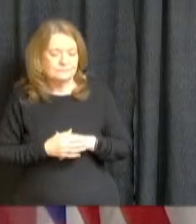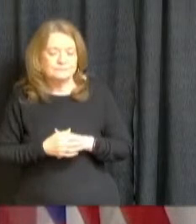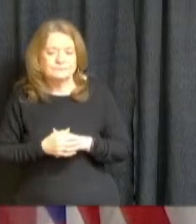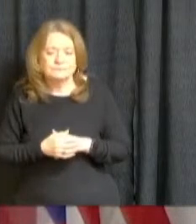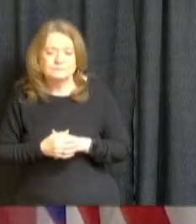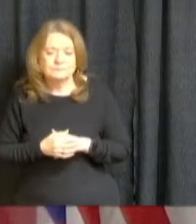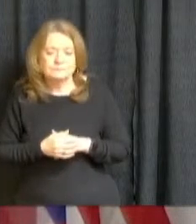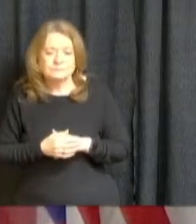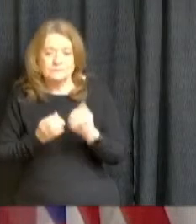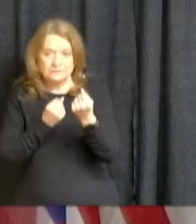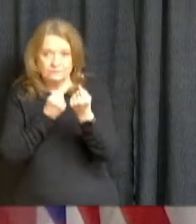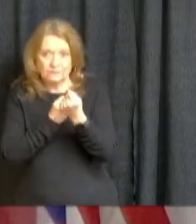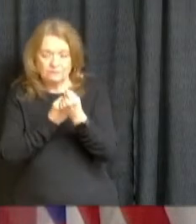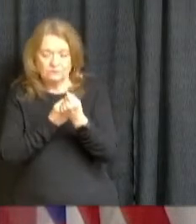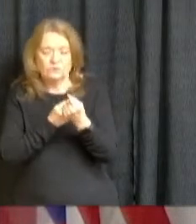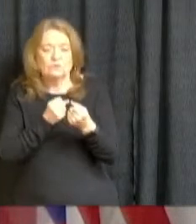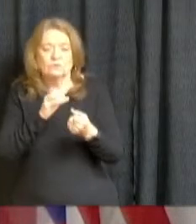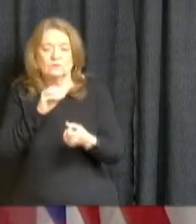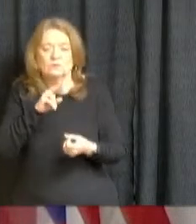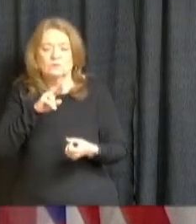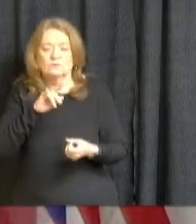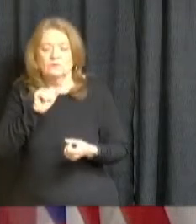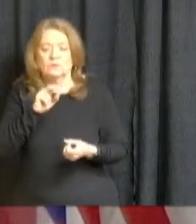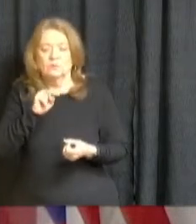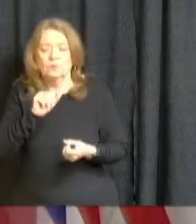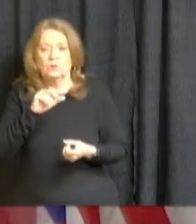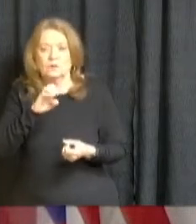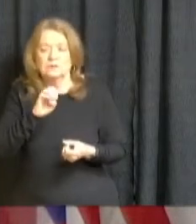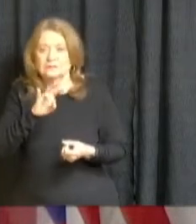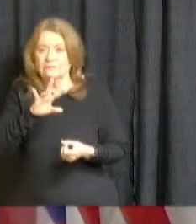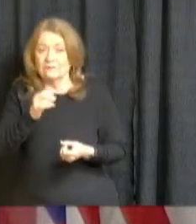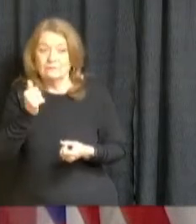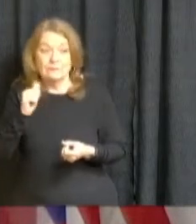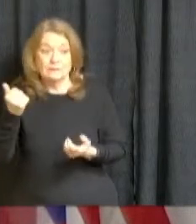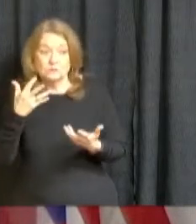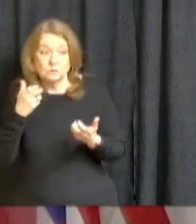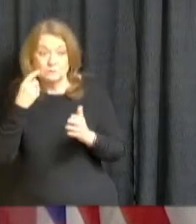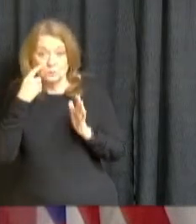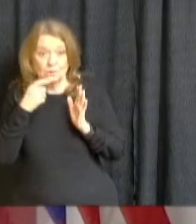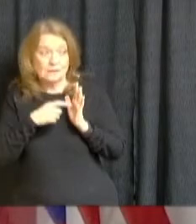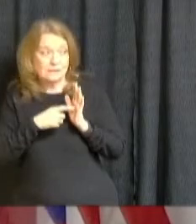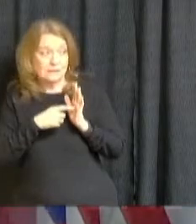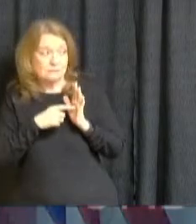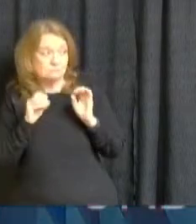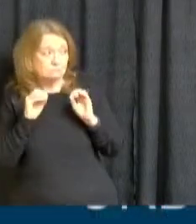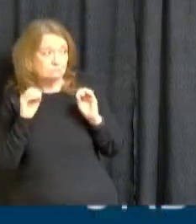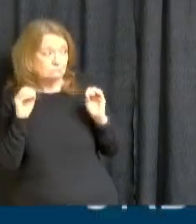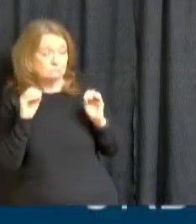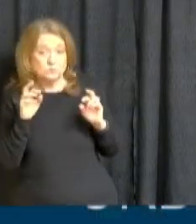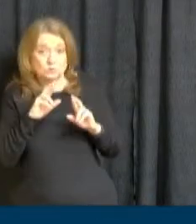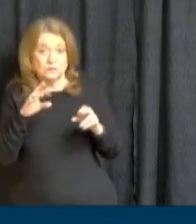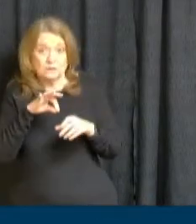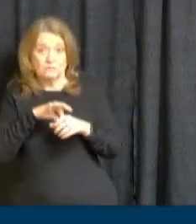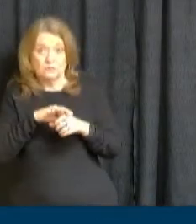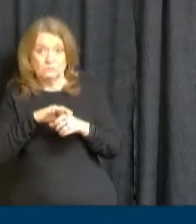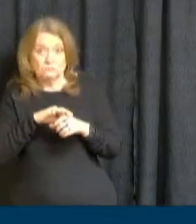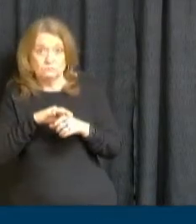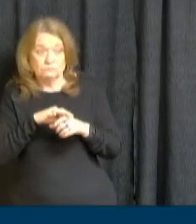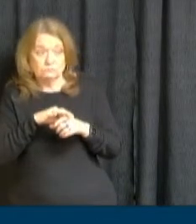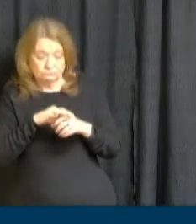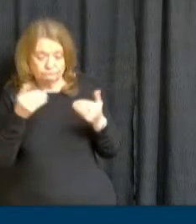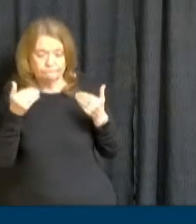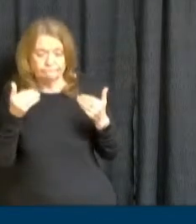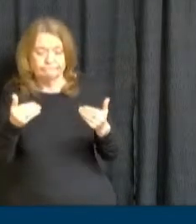properly seconded in favor of ordinance 75. Anyone wish to be recognized on ordinance 75? Seeing none, hearing none, are you ready to vote?